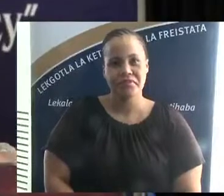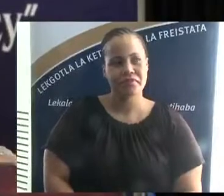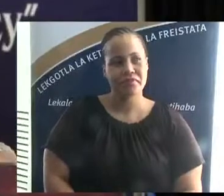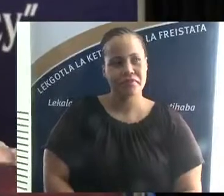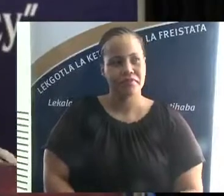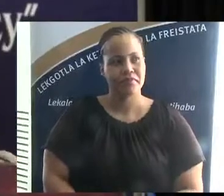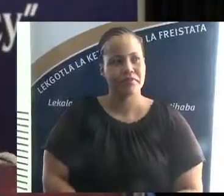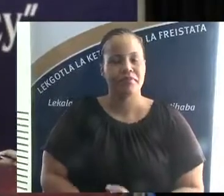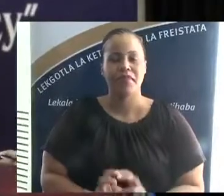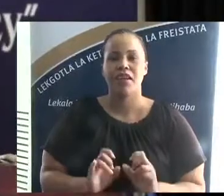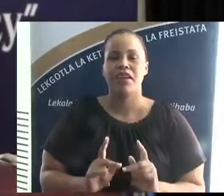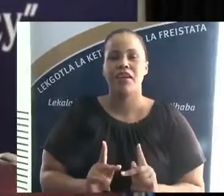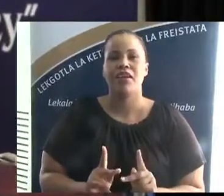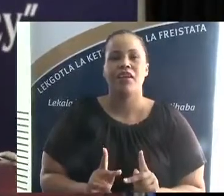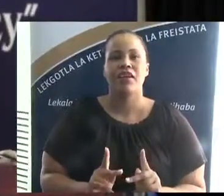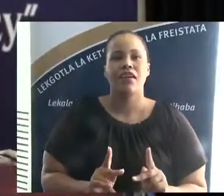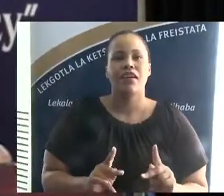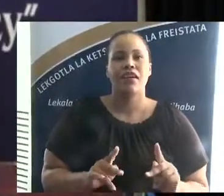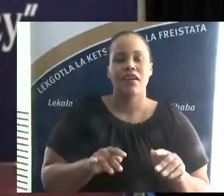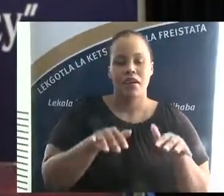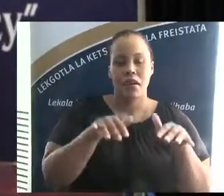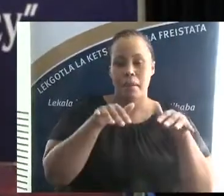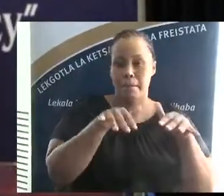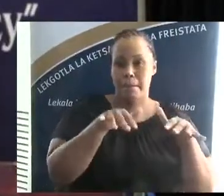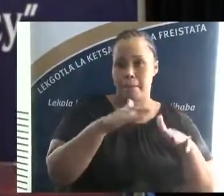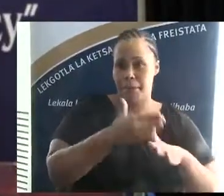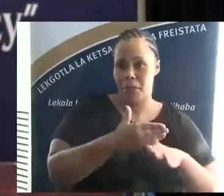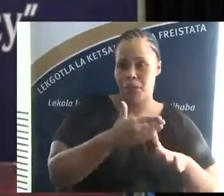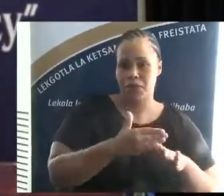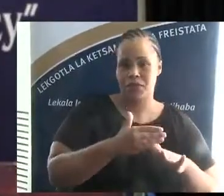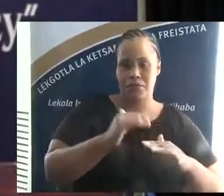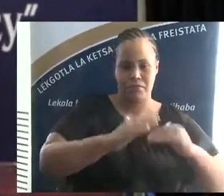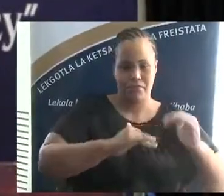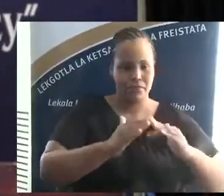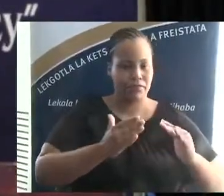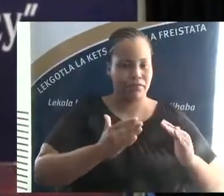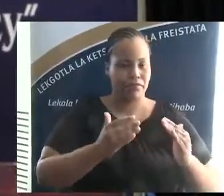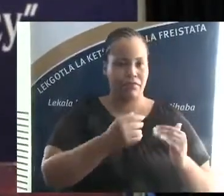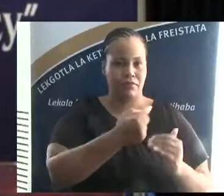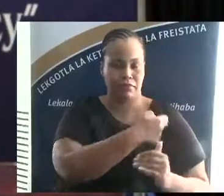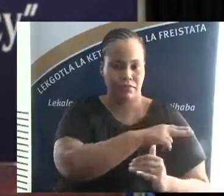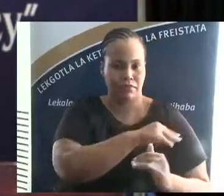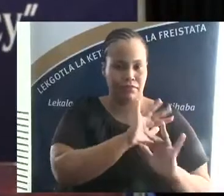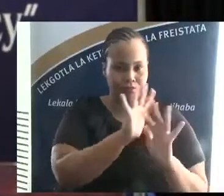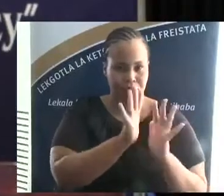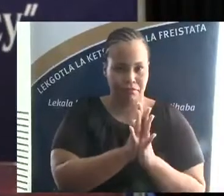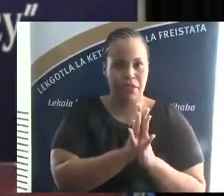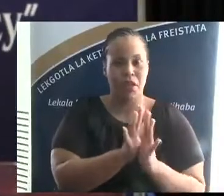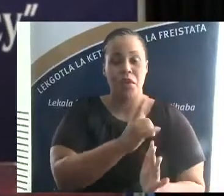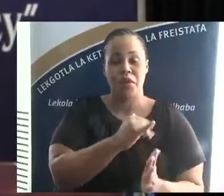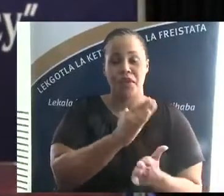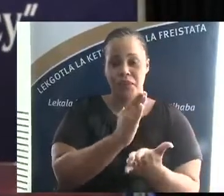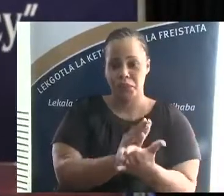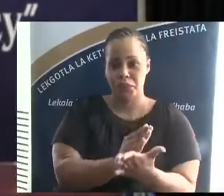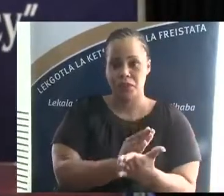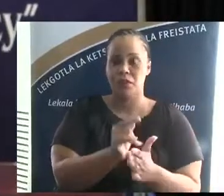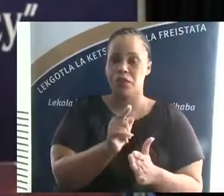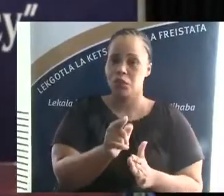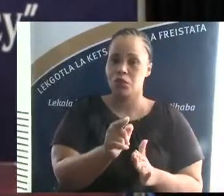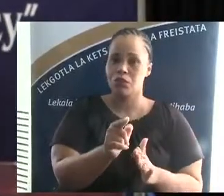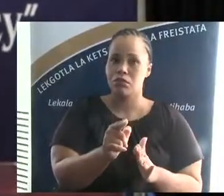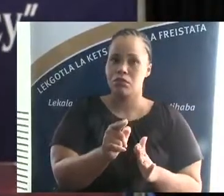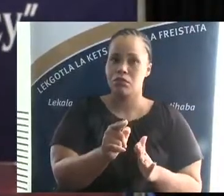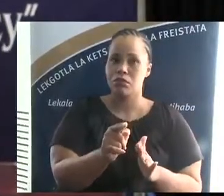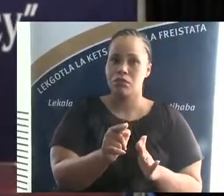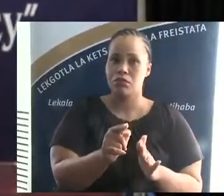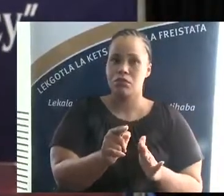On public works and infrastructure, MEC Kuloi, we are confident in you to resolve and manage them and maintain the